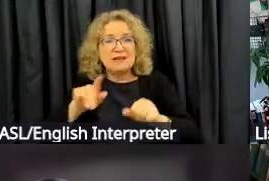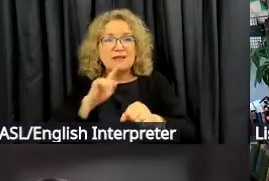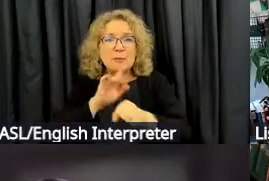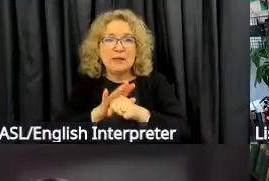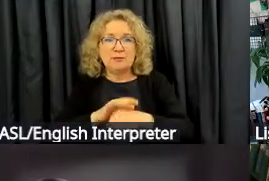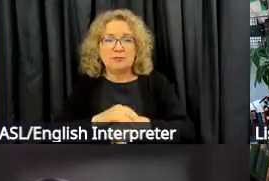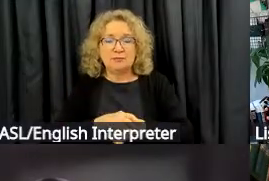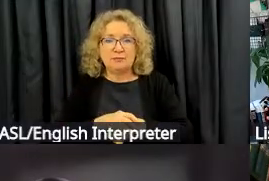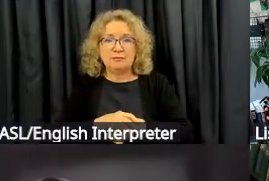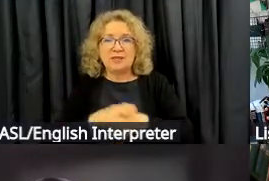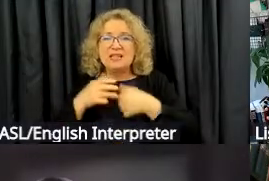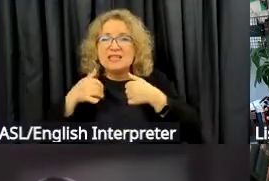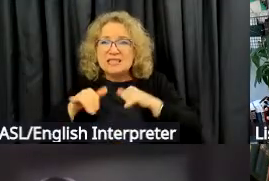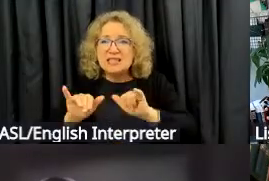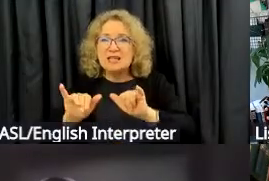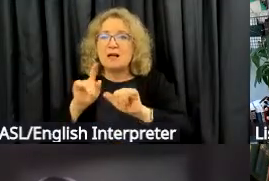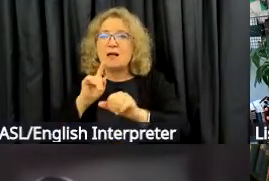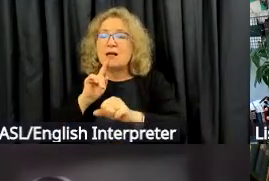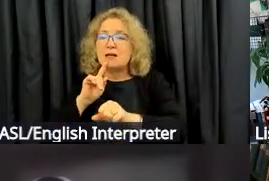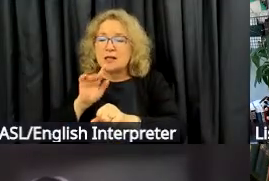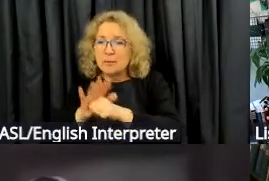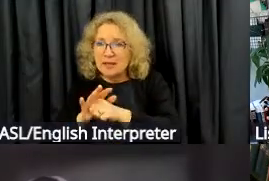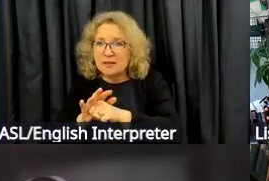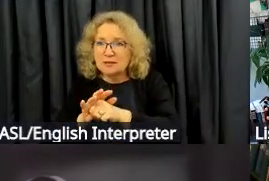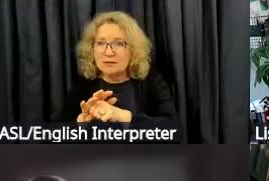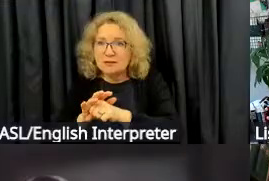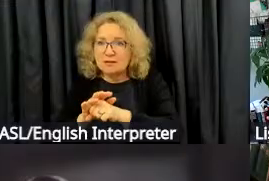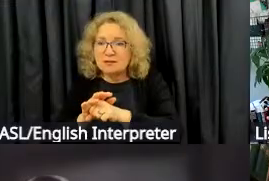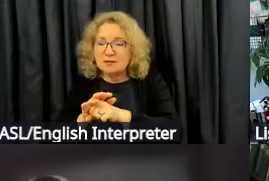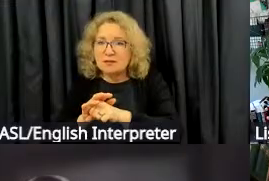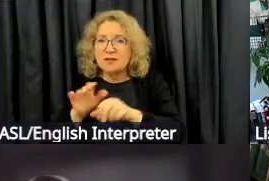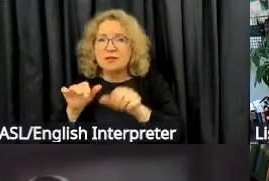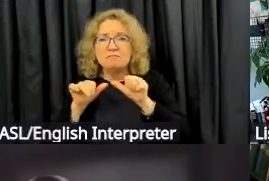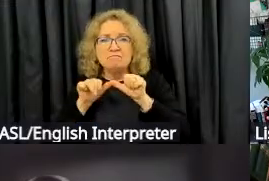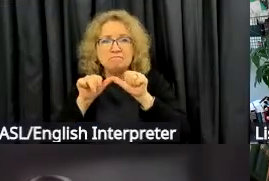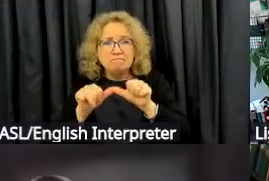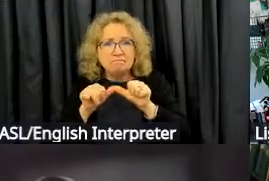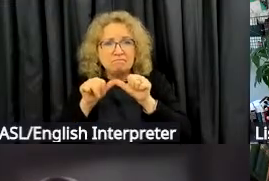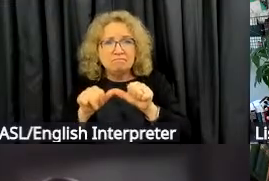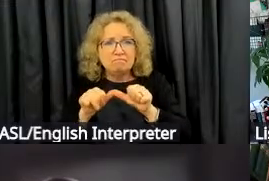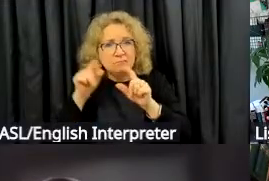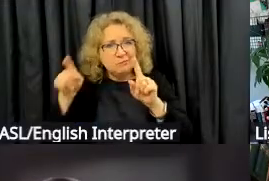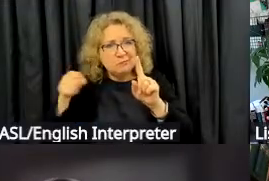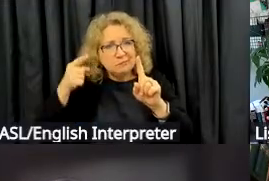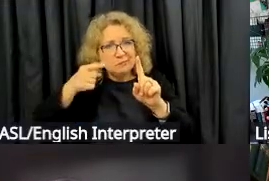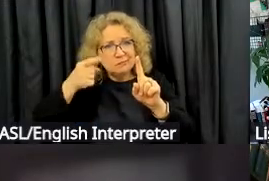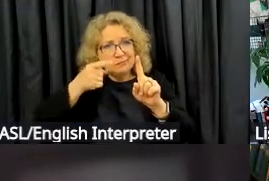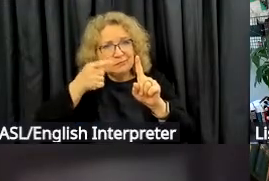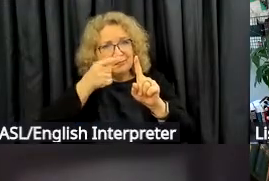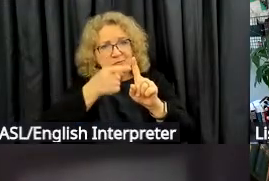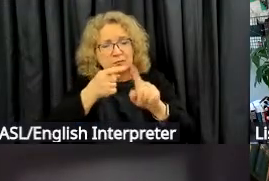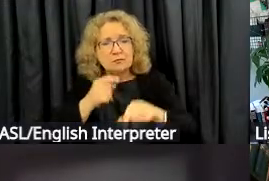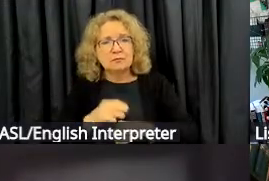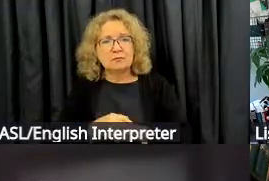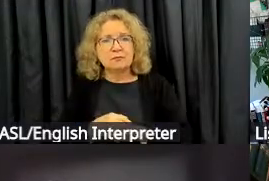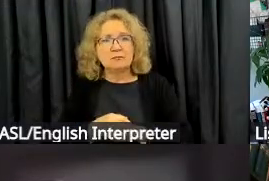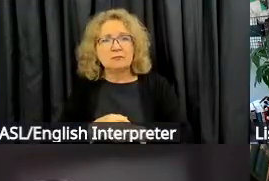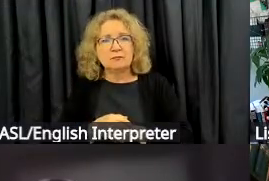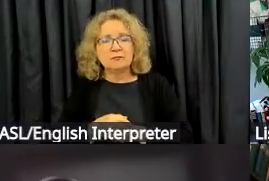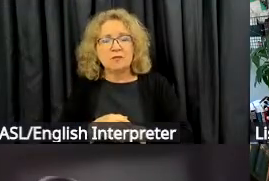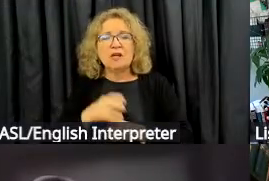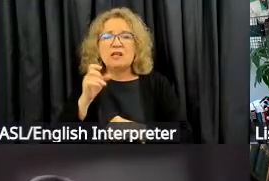committed. And so let's just keep on driving. I just, there has been so many